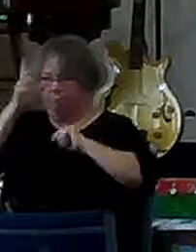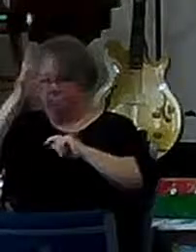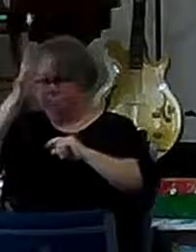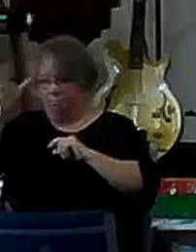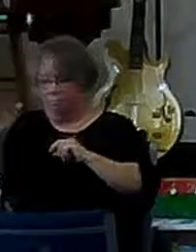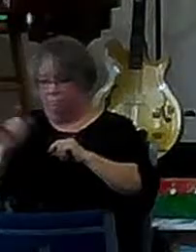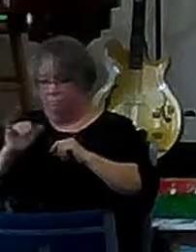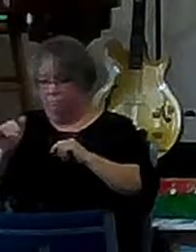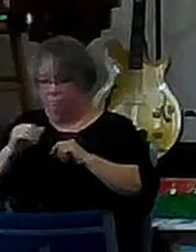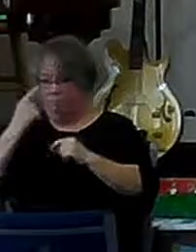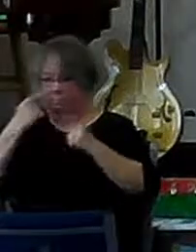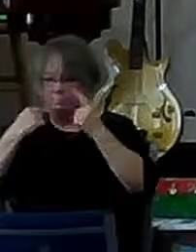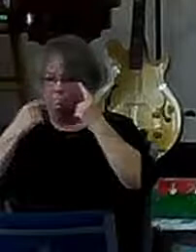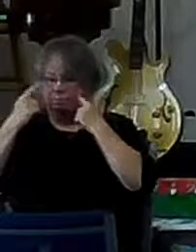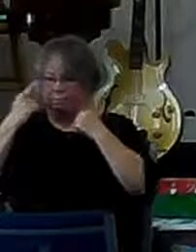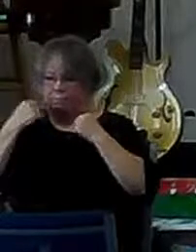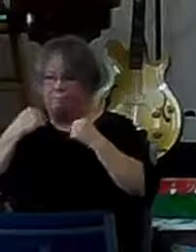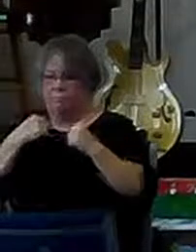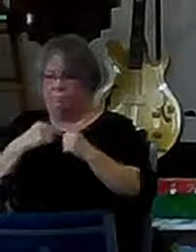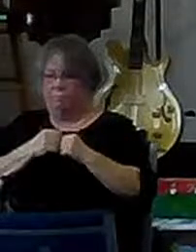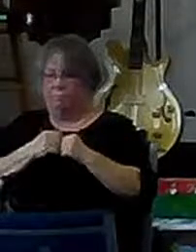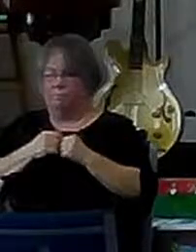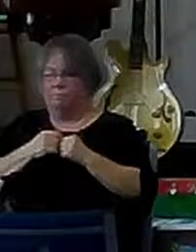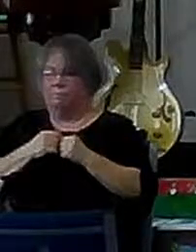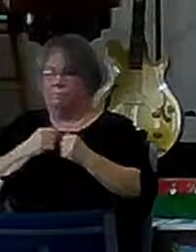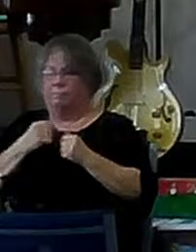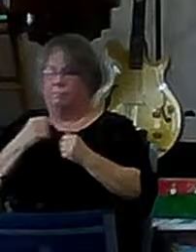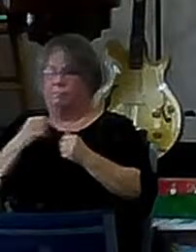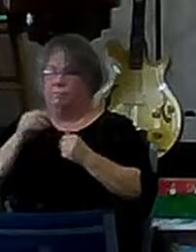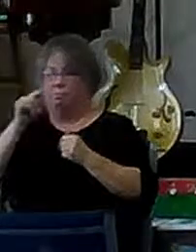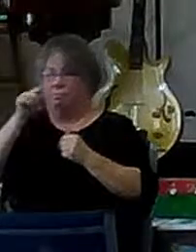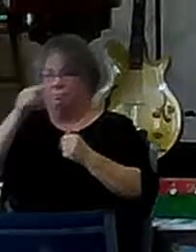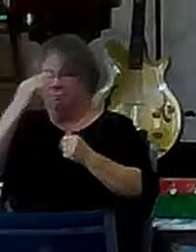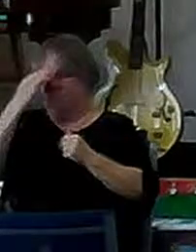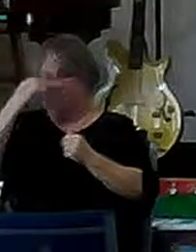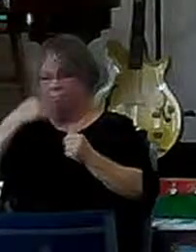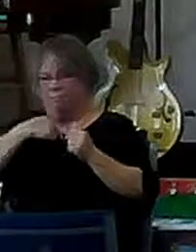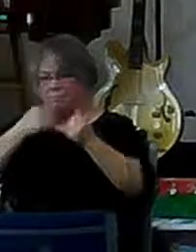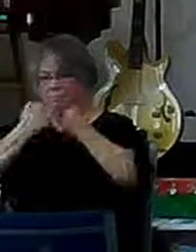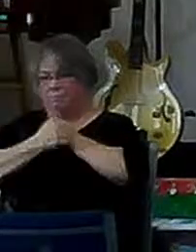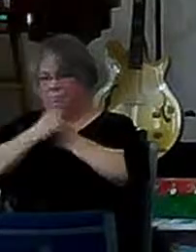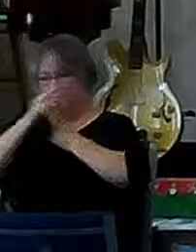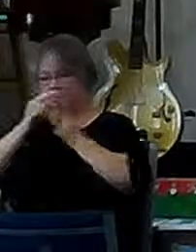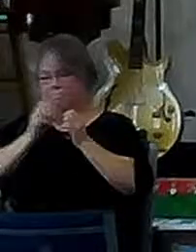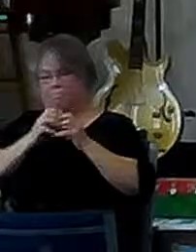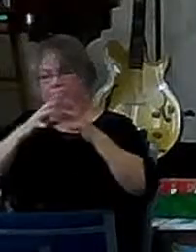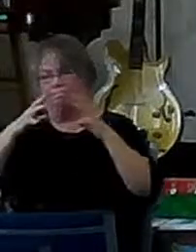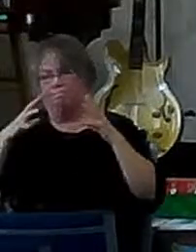He was in tears because he knew that I loved him intensely.